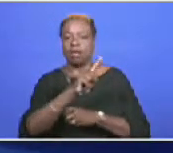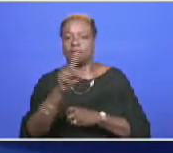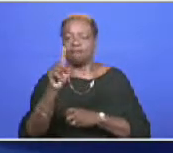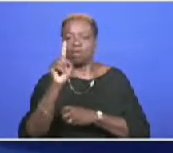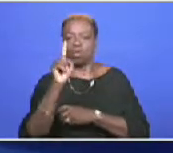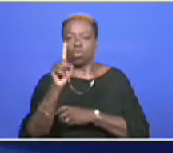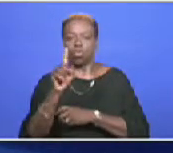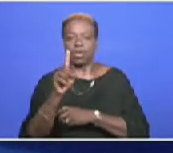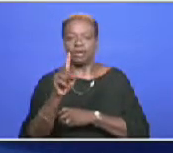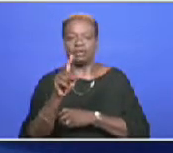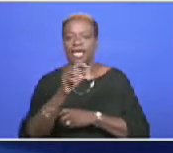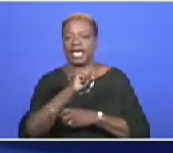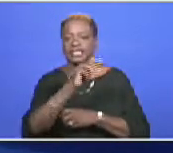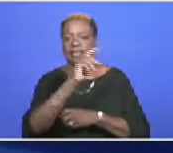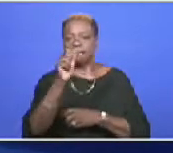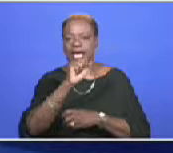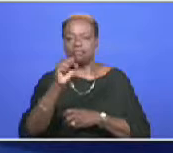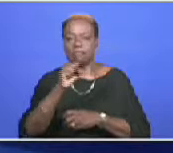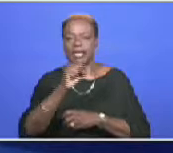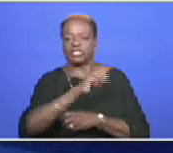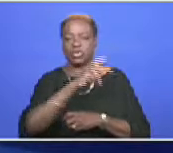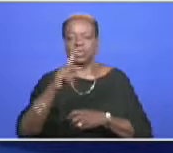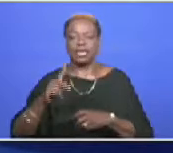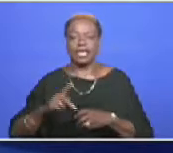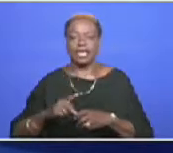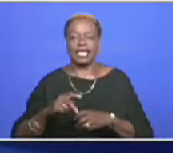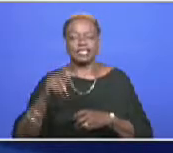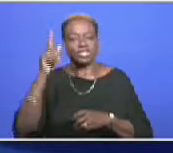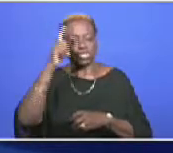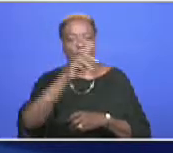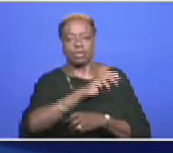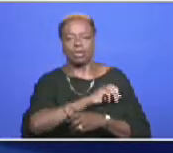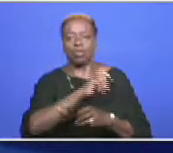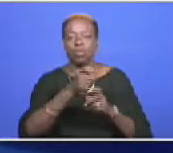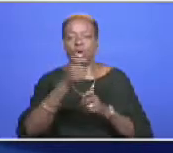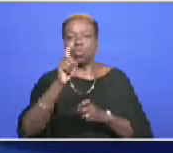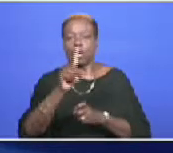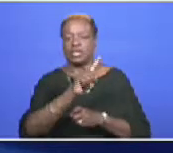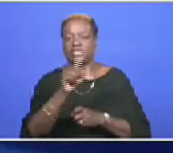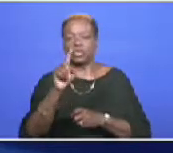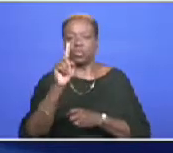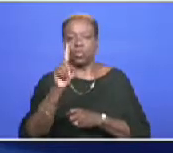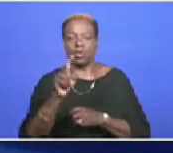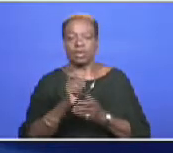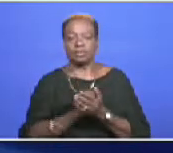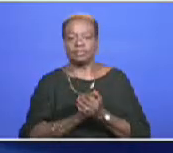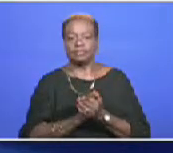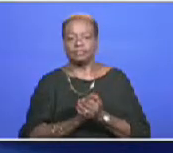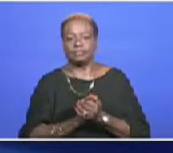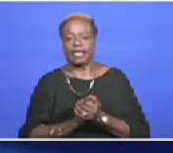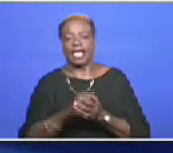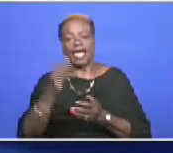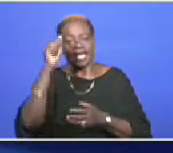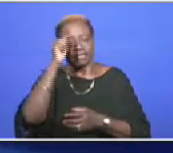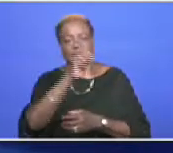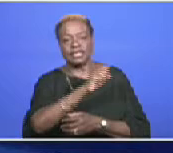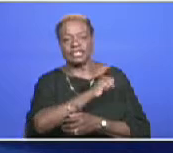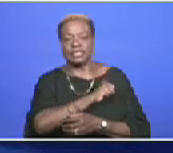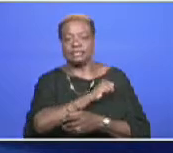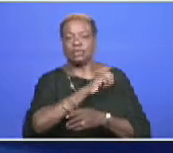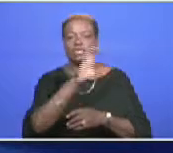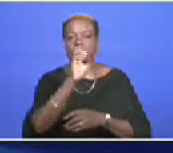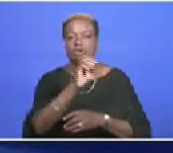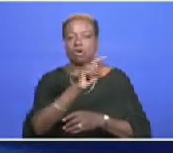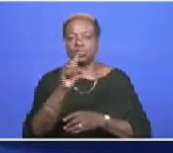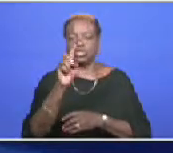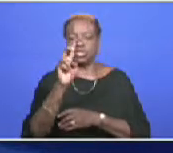care of Sacramento 9-5. Deshaun Knowles also 1-for-1 in Orem's 14-5 loss to Ogden. Anthony Seymour 0-for-2 a